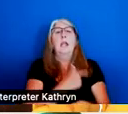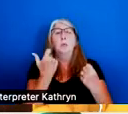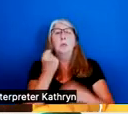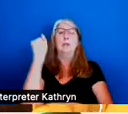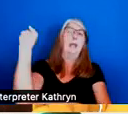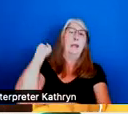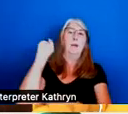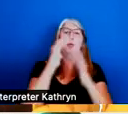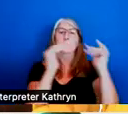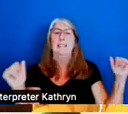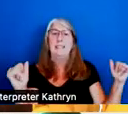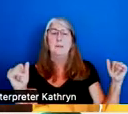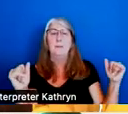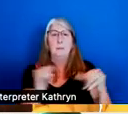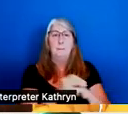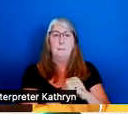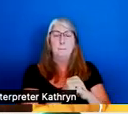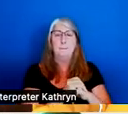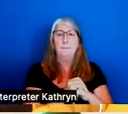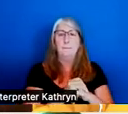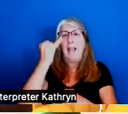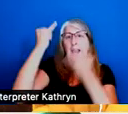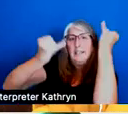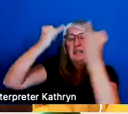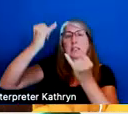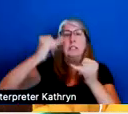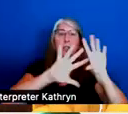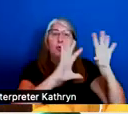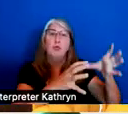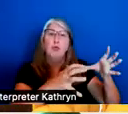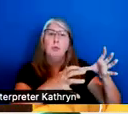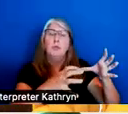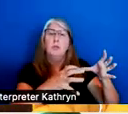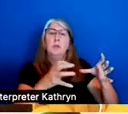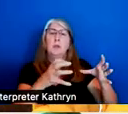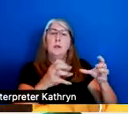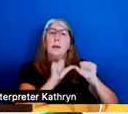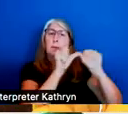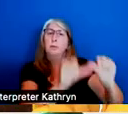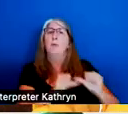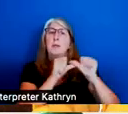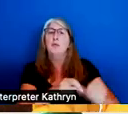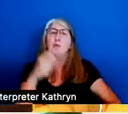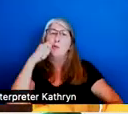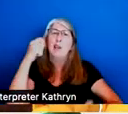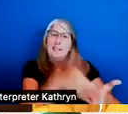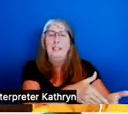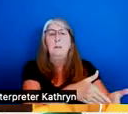to systems, ideologies, and groups that perpetuate racism,